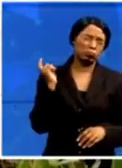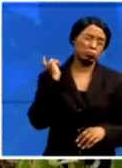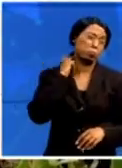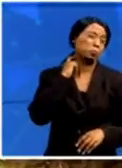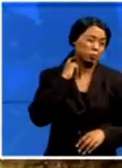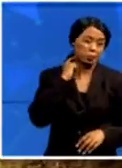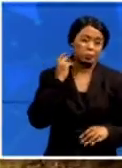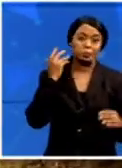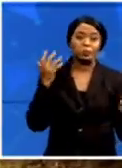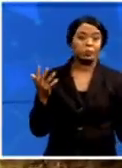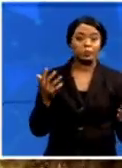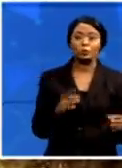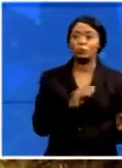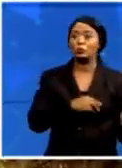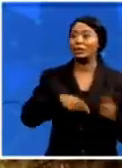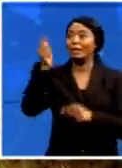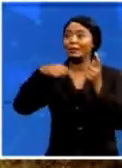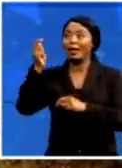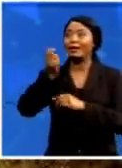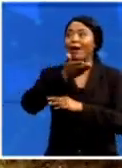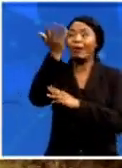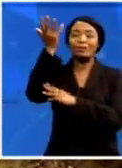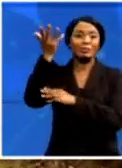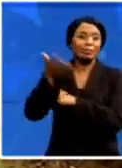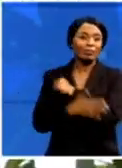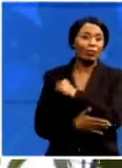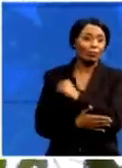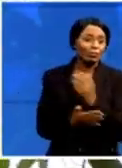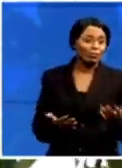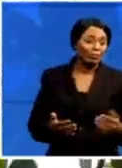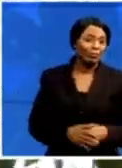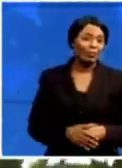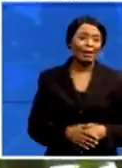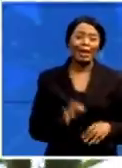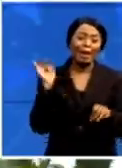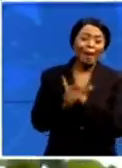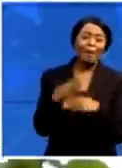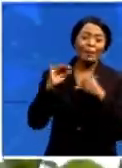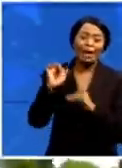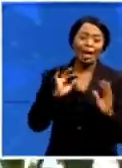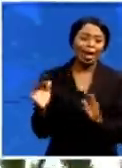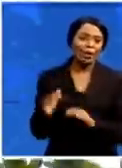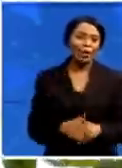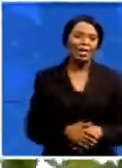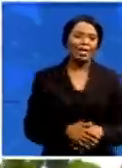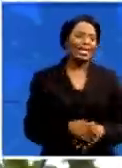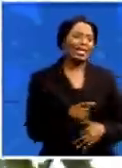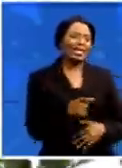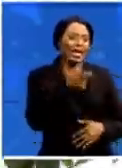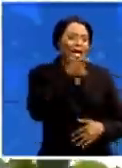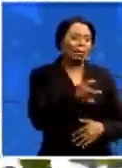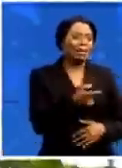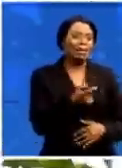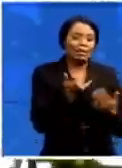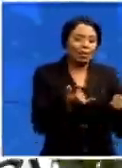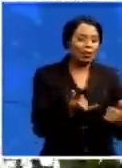What impact has that had on your business? You know, it's hard to judge at the moment. We're expecting to see obviously